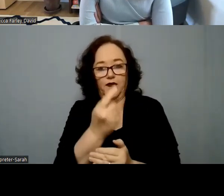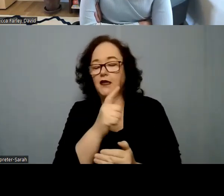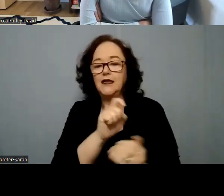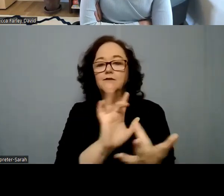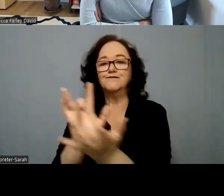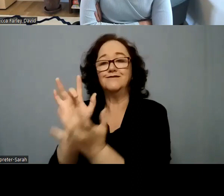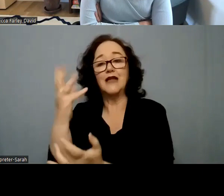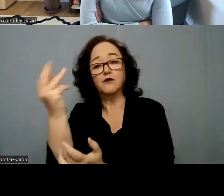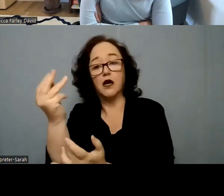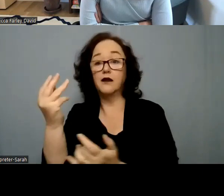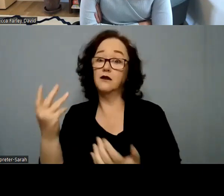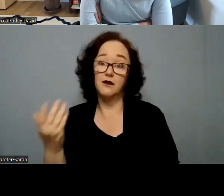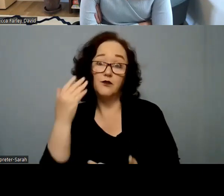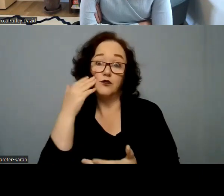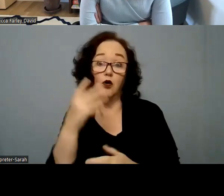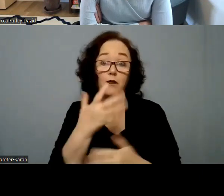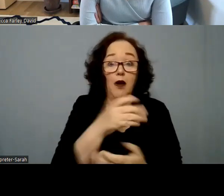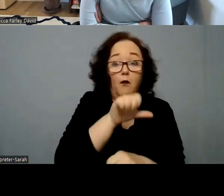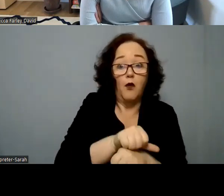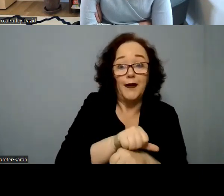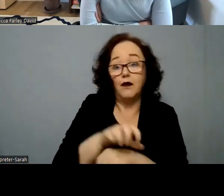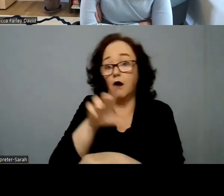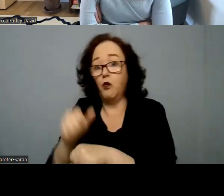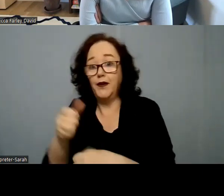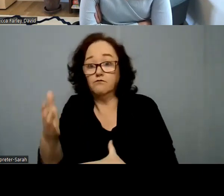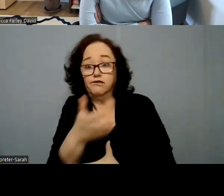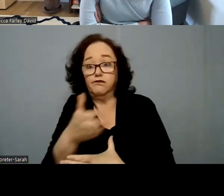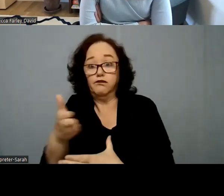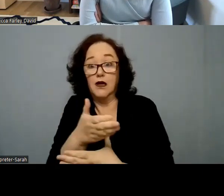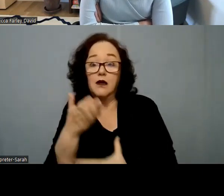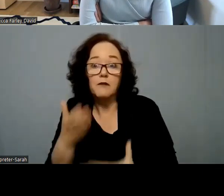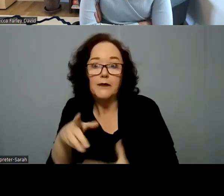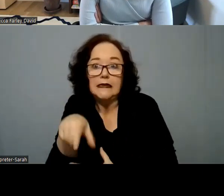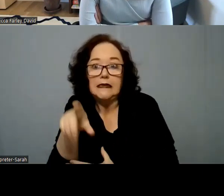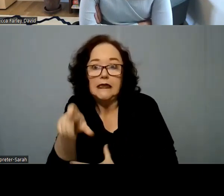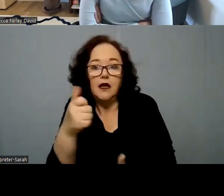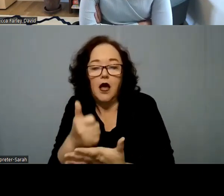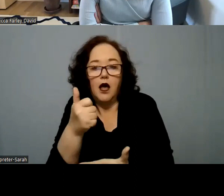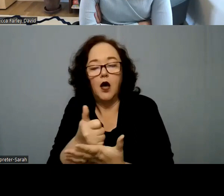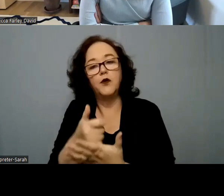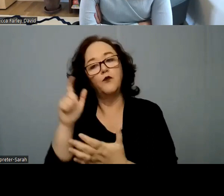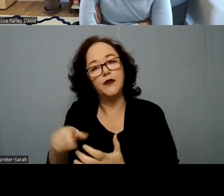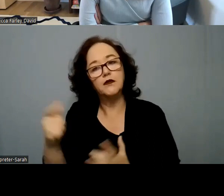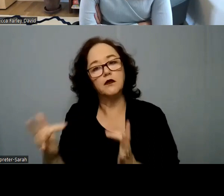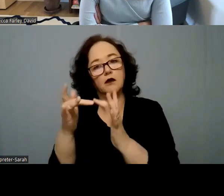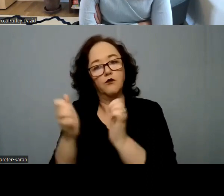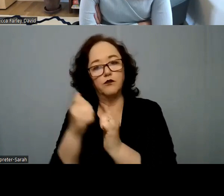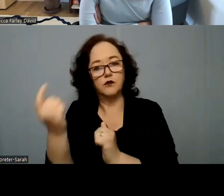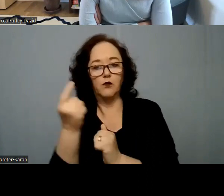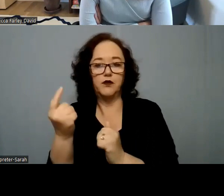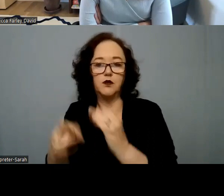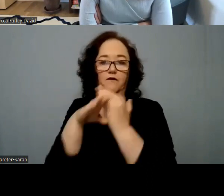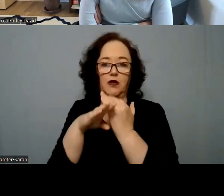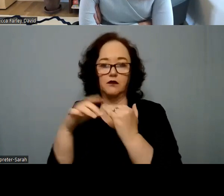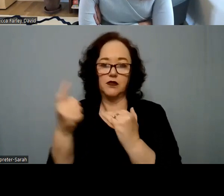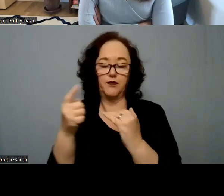appointments, and have to be able to connect with someone when and where they need it in order to prevent a situation from escalating.